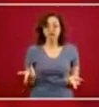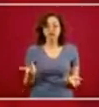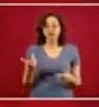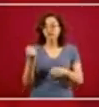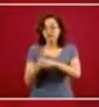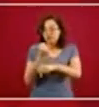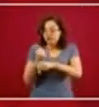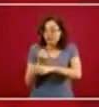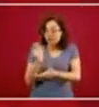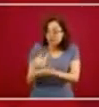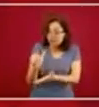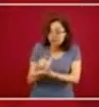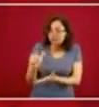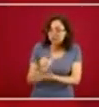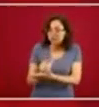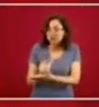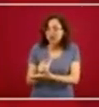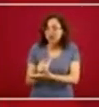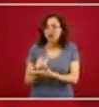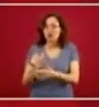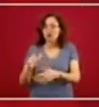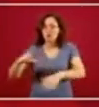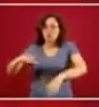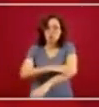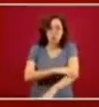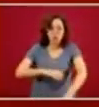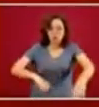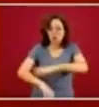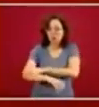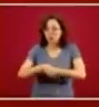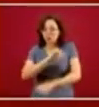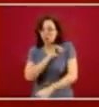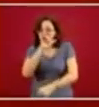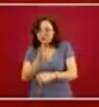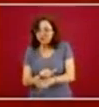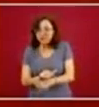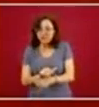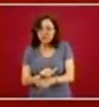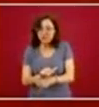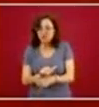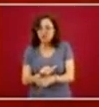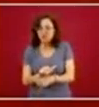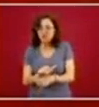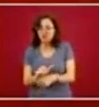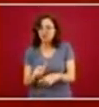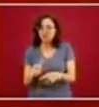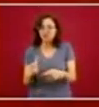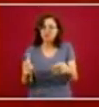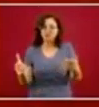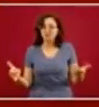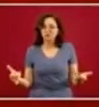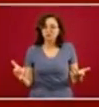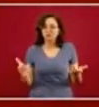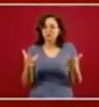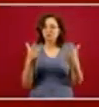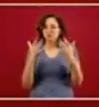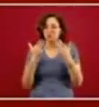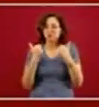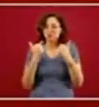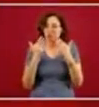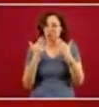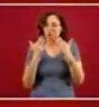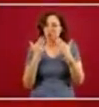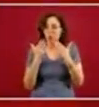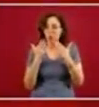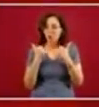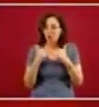or touching dirty surfaces. Also, I would like to say that there is no special recommendation when it